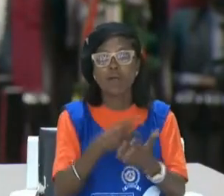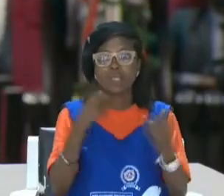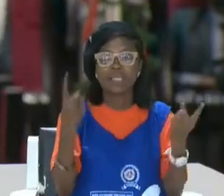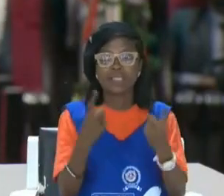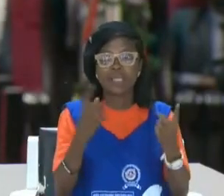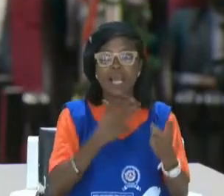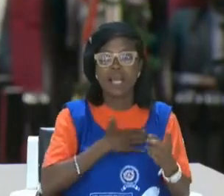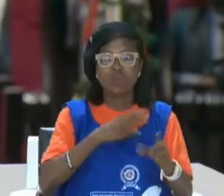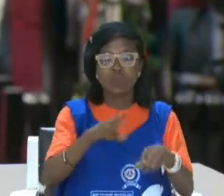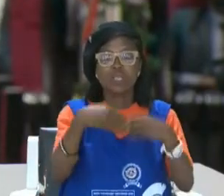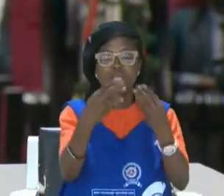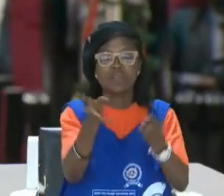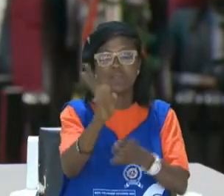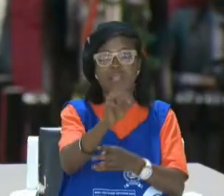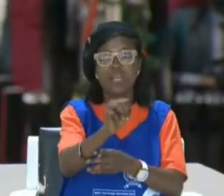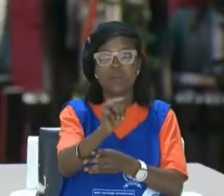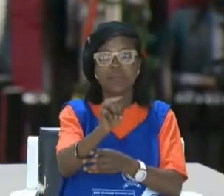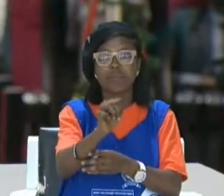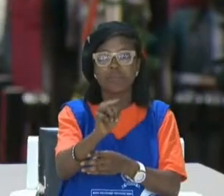give them